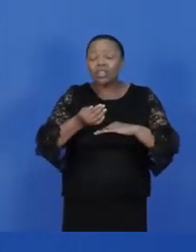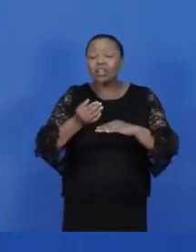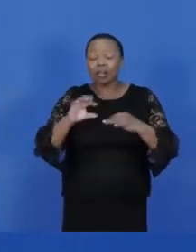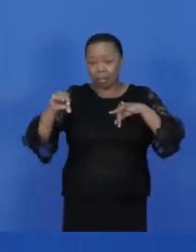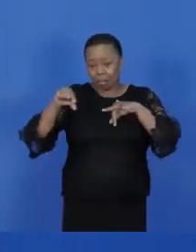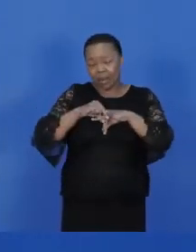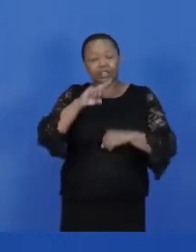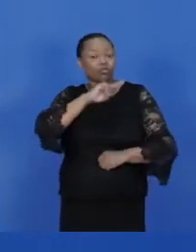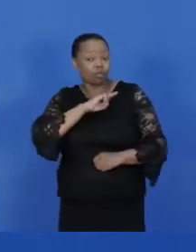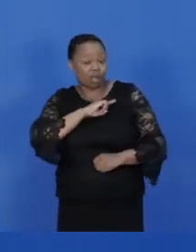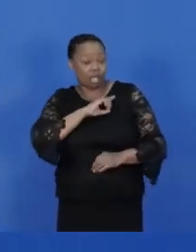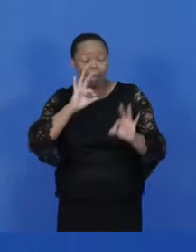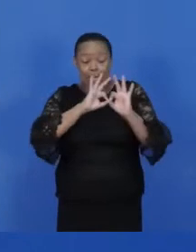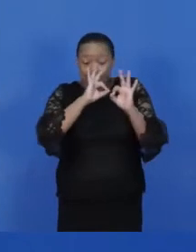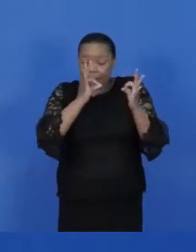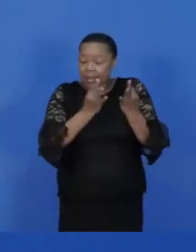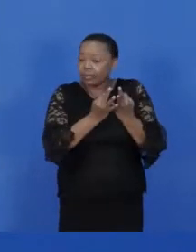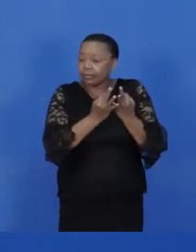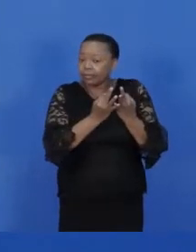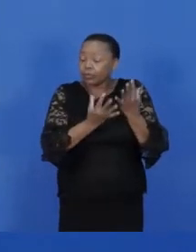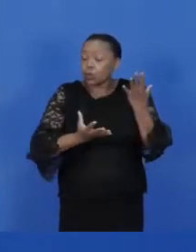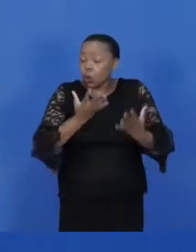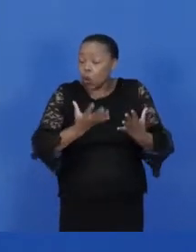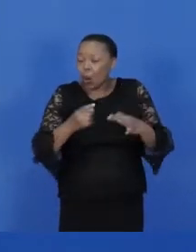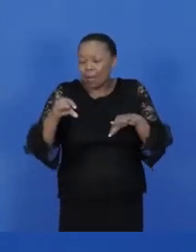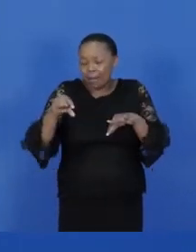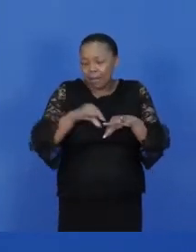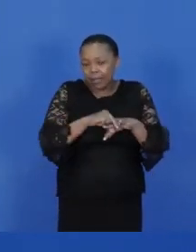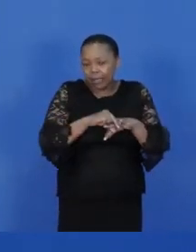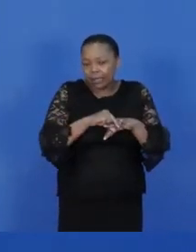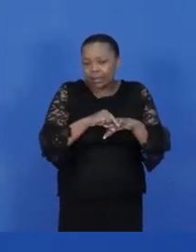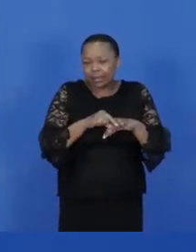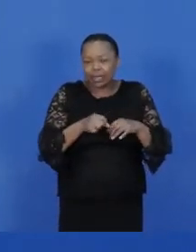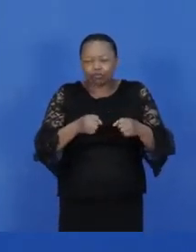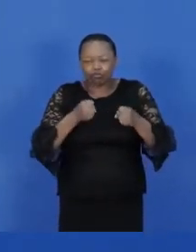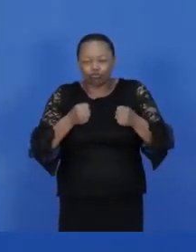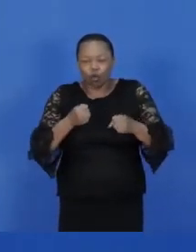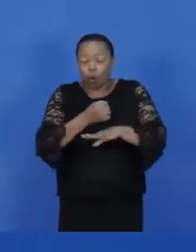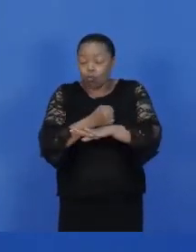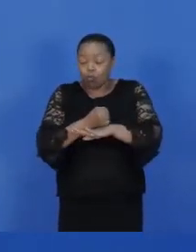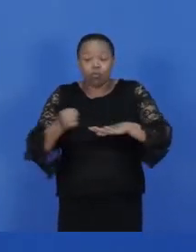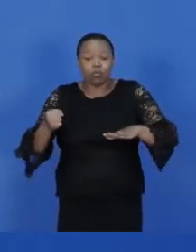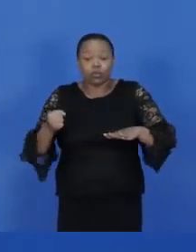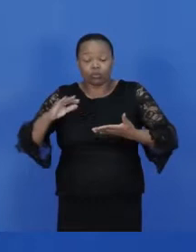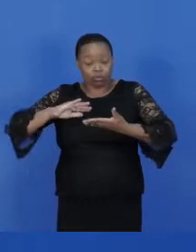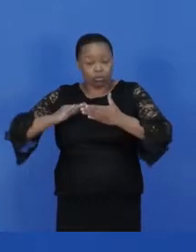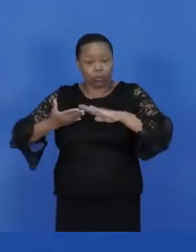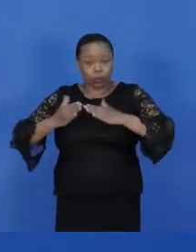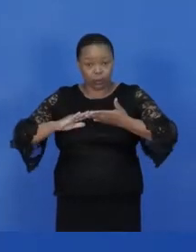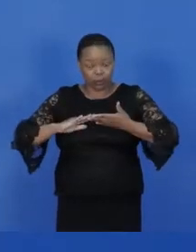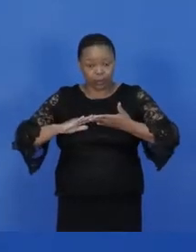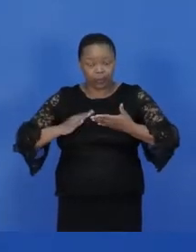Because the family or marriage is the stability or the foundation